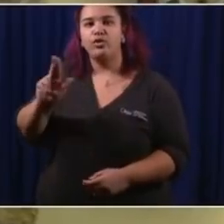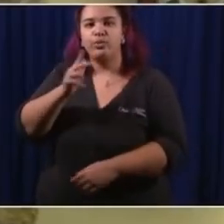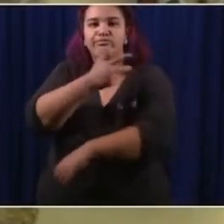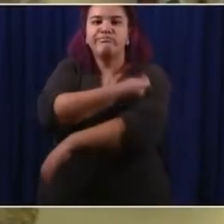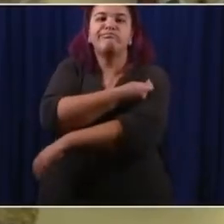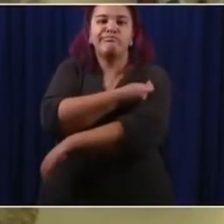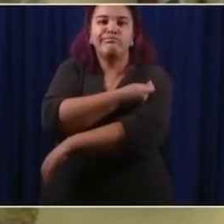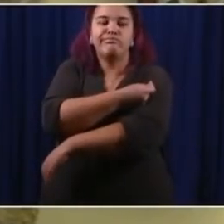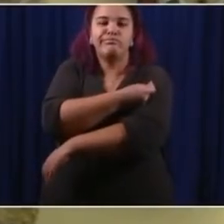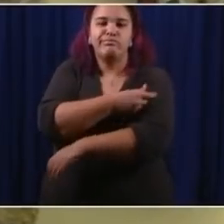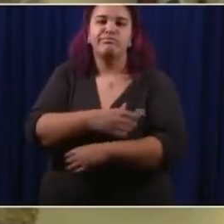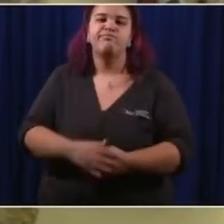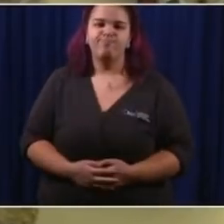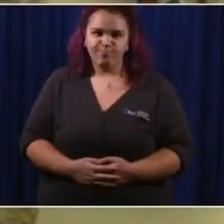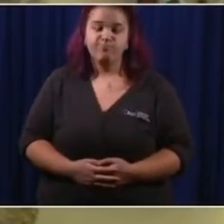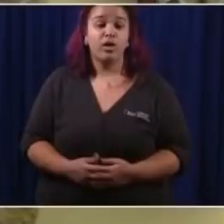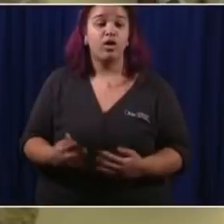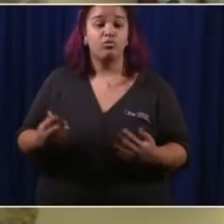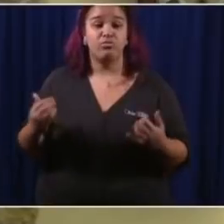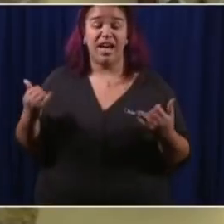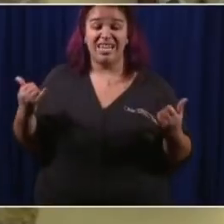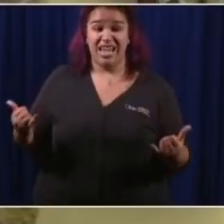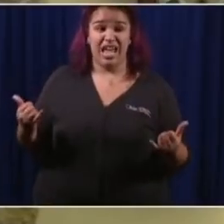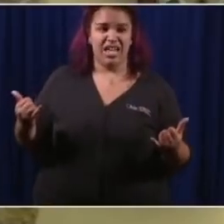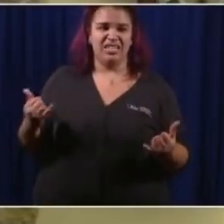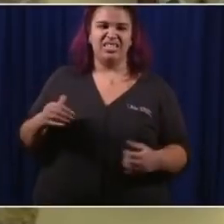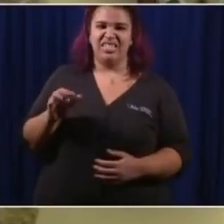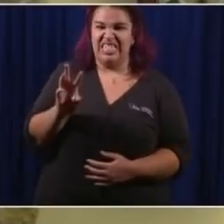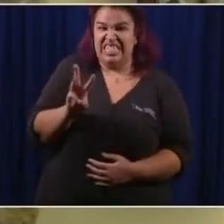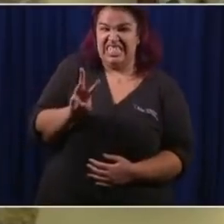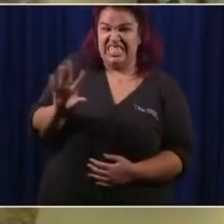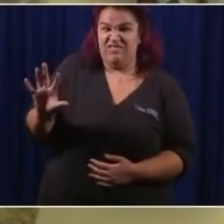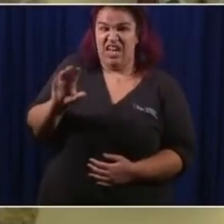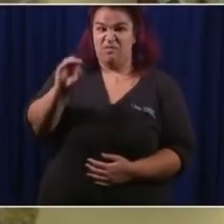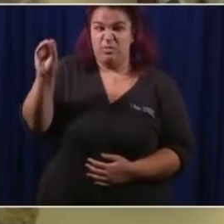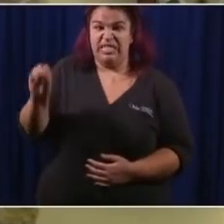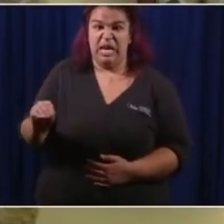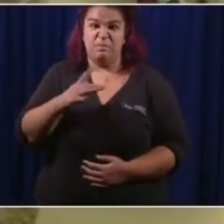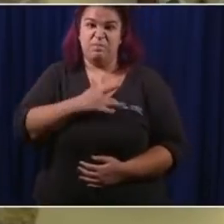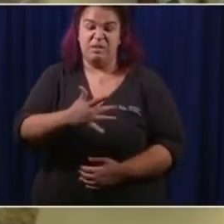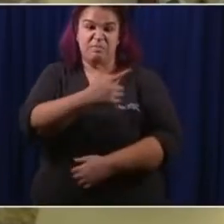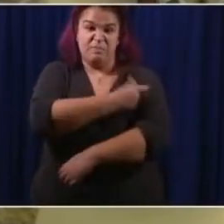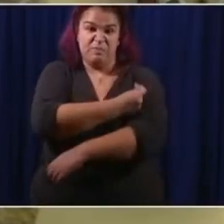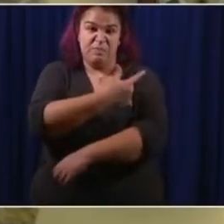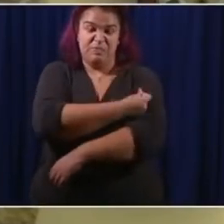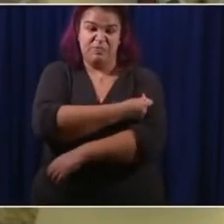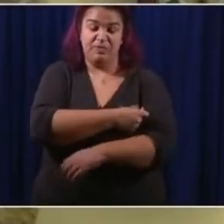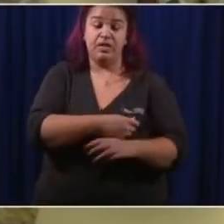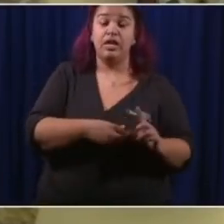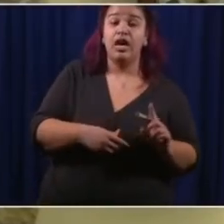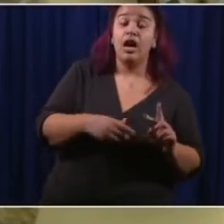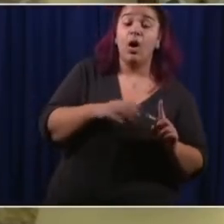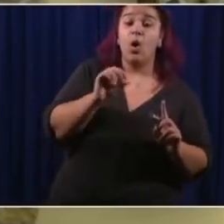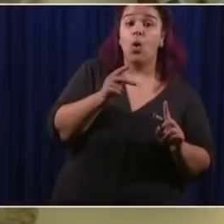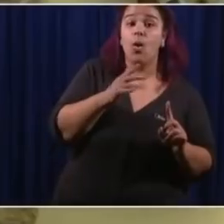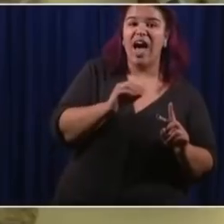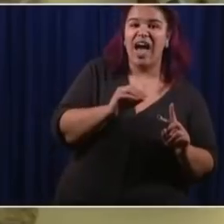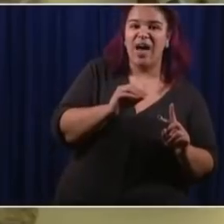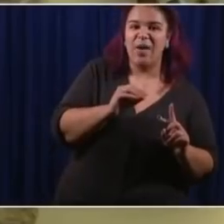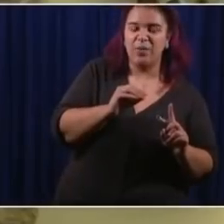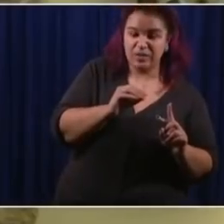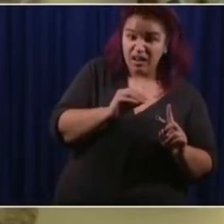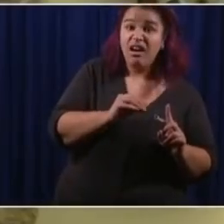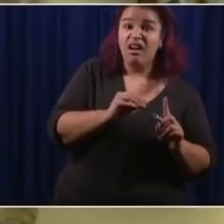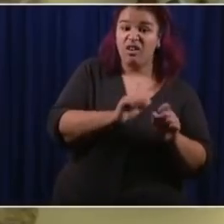which is worse than every other healthcare group. Ohio has 55% of its COVID-19 deaths are in long-term